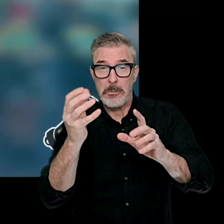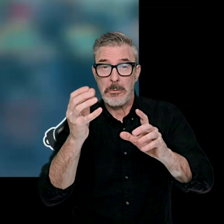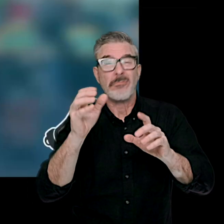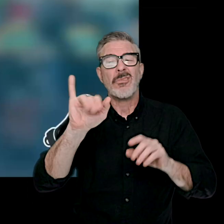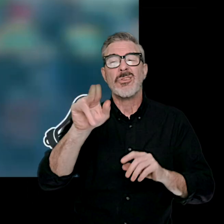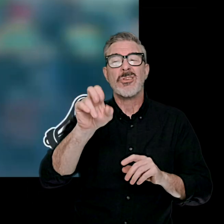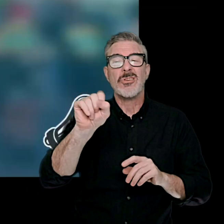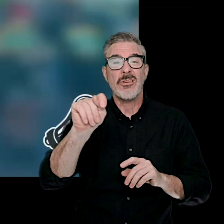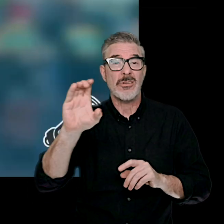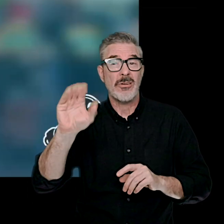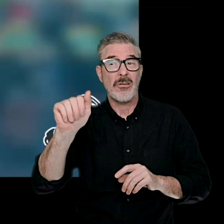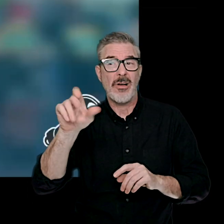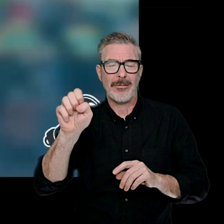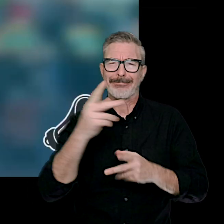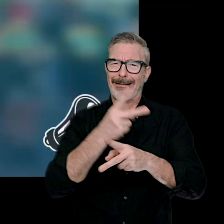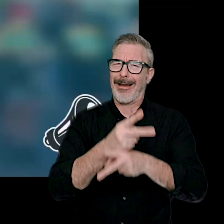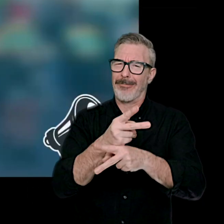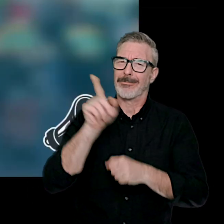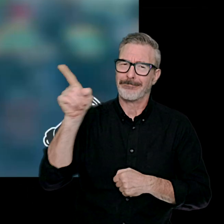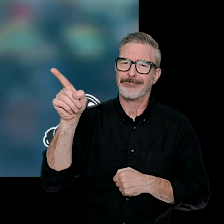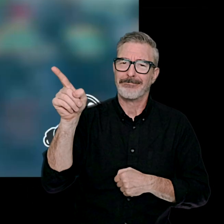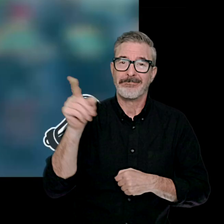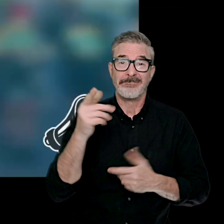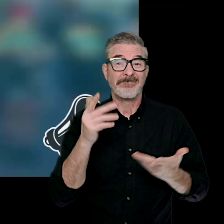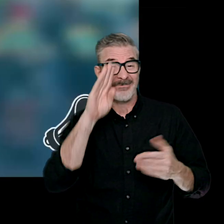When they tell you they have just cause to fire you,